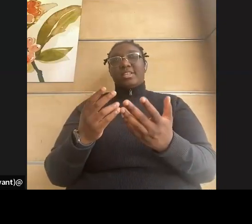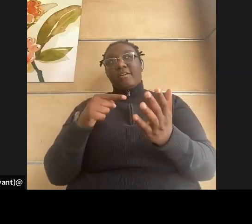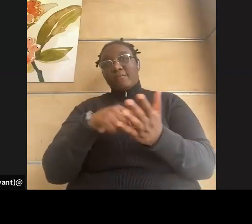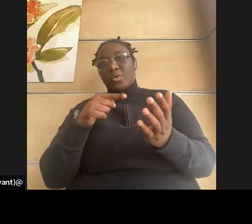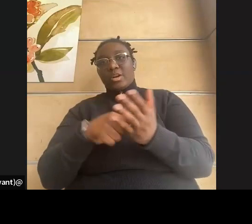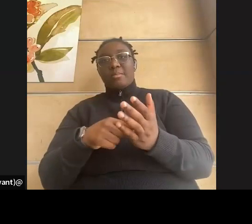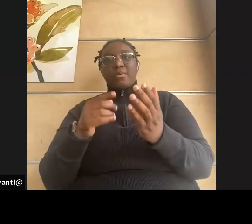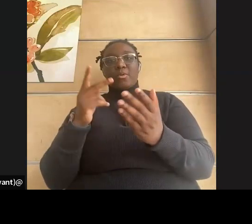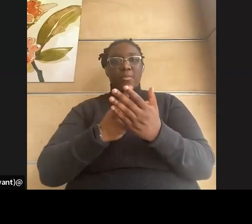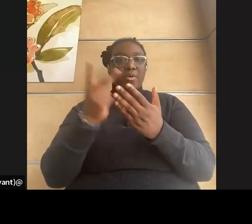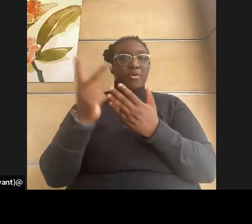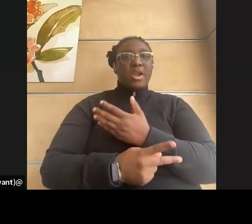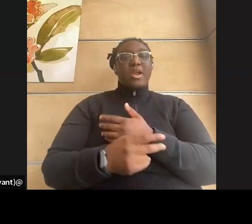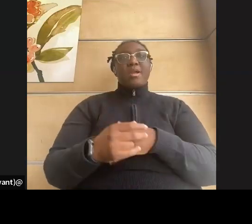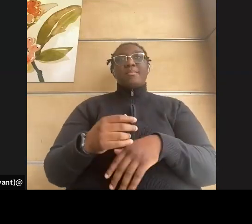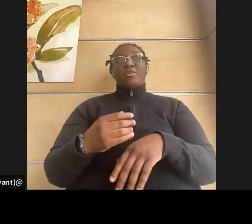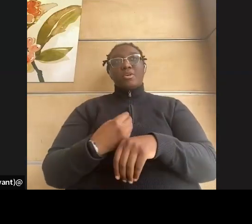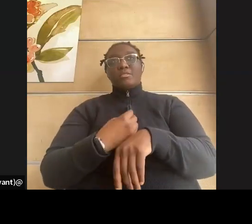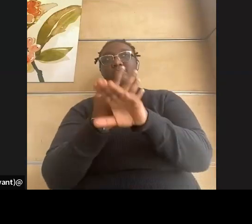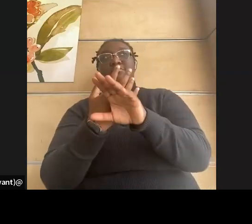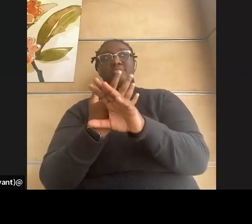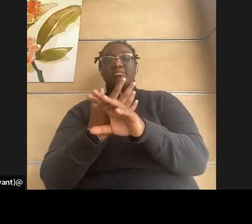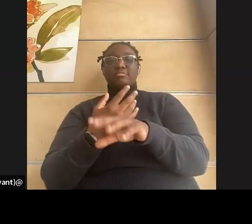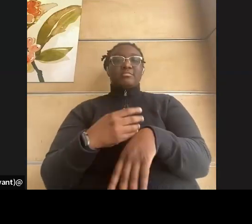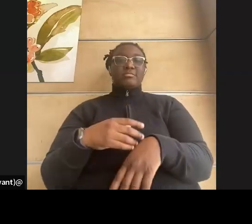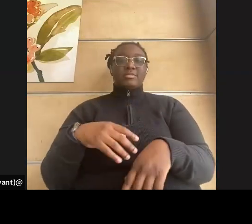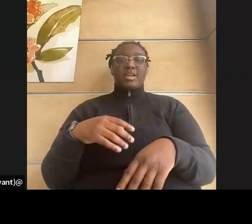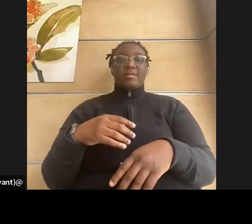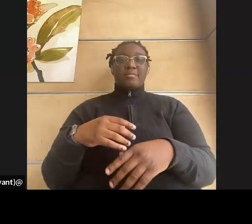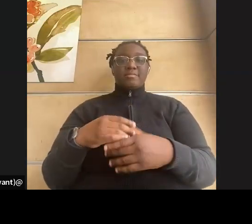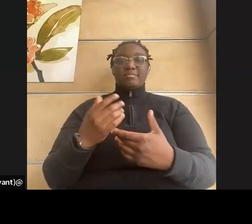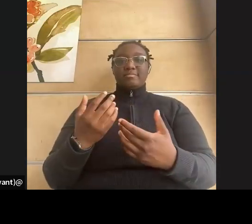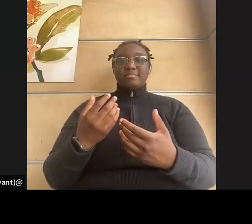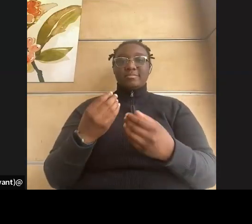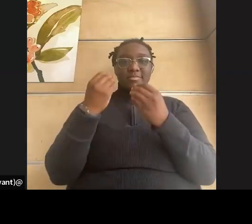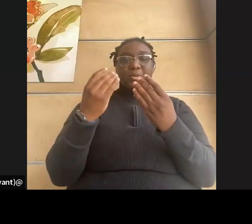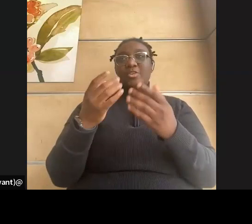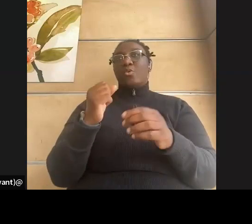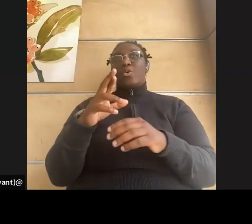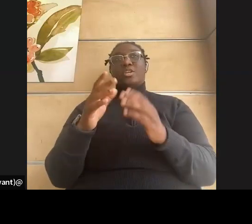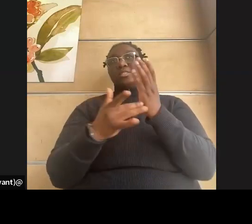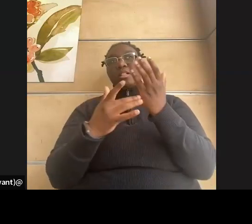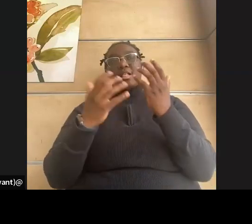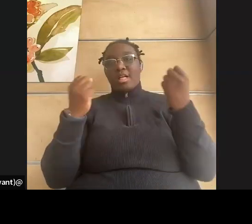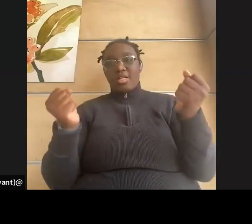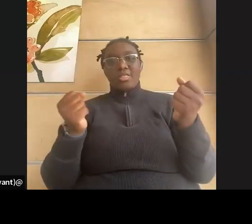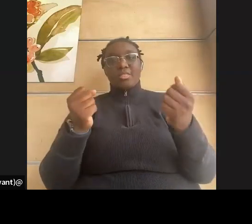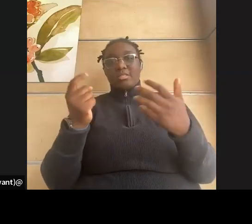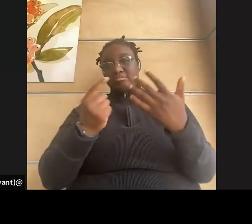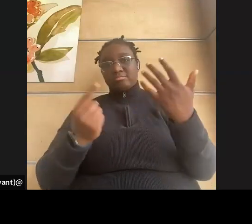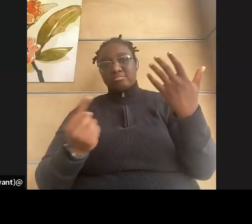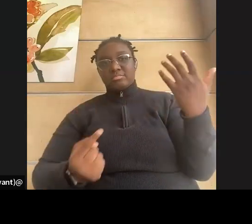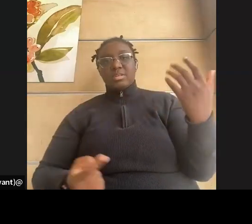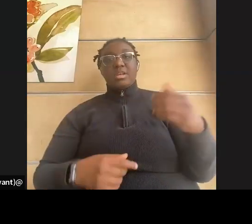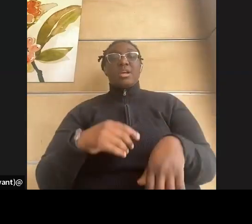literacy training programs to access telehealth, et cetera. The other thing that we wanted to point out is on